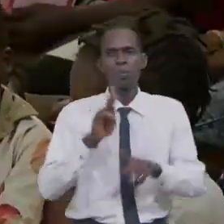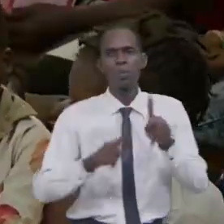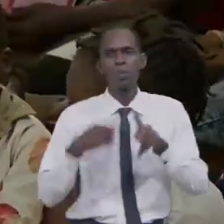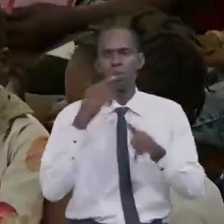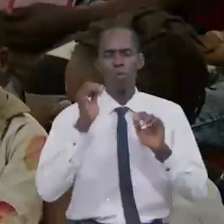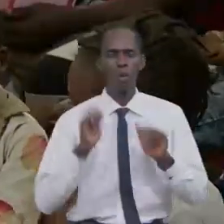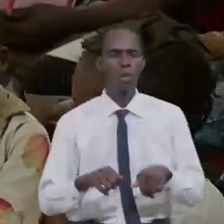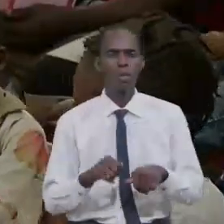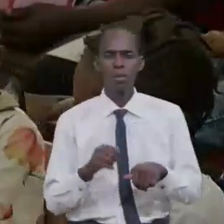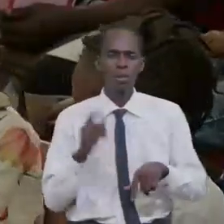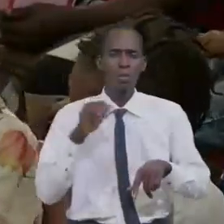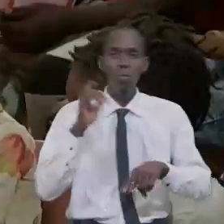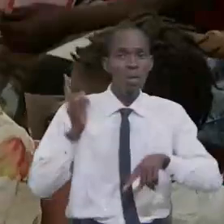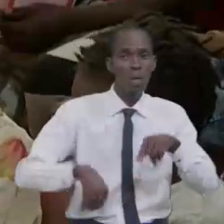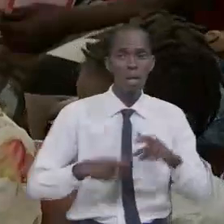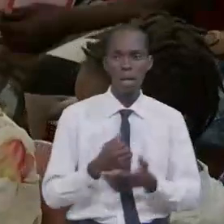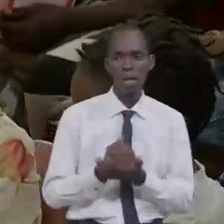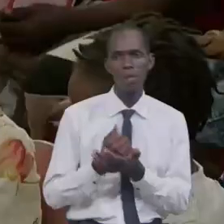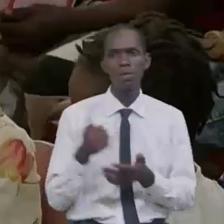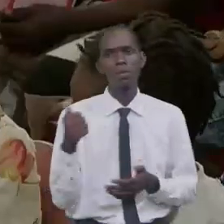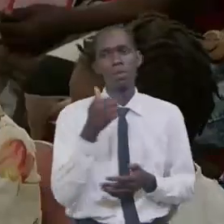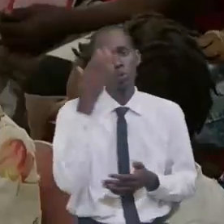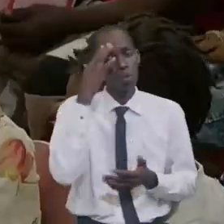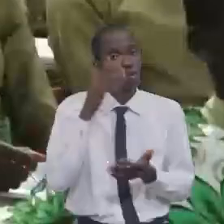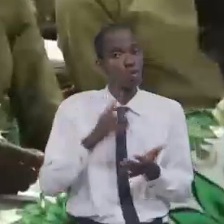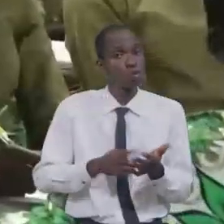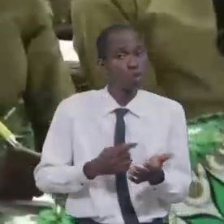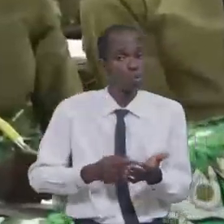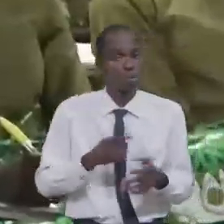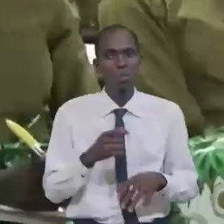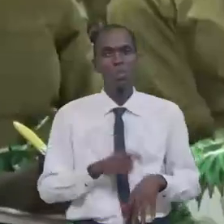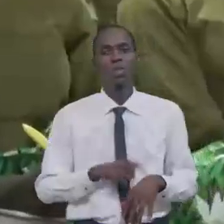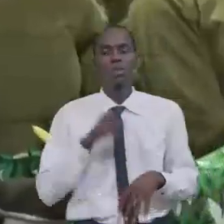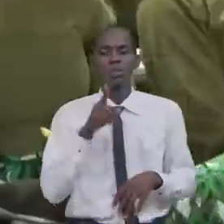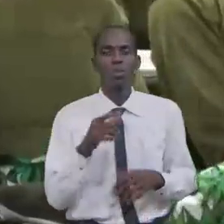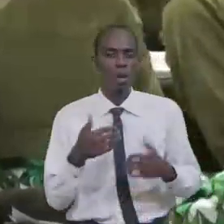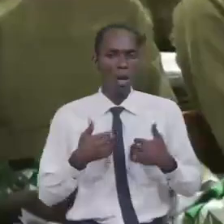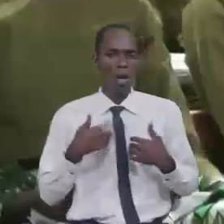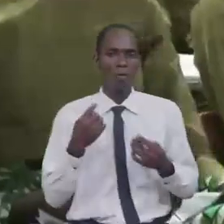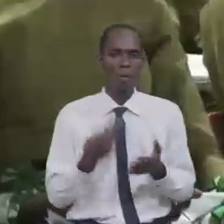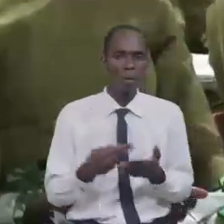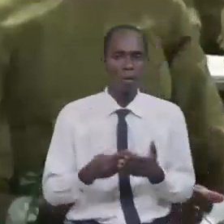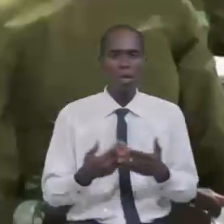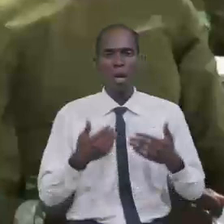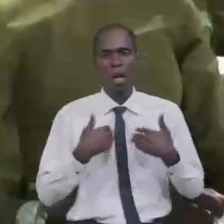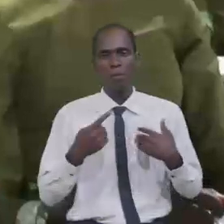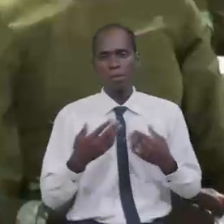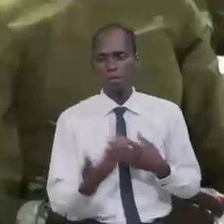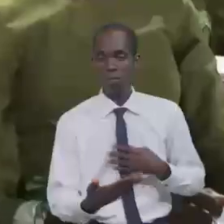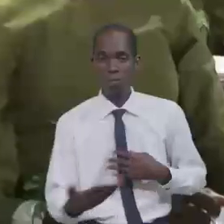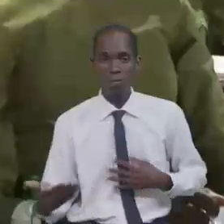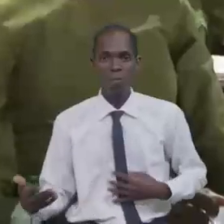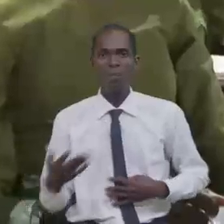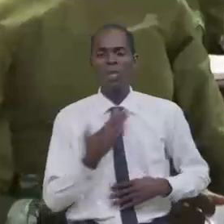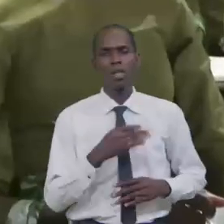help themselves. You know, sometimes already you have money, you have the material things, and somebody